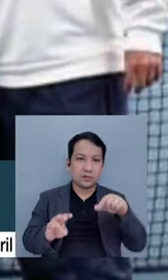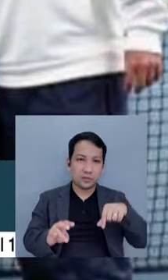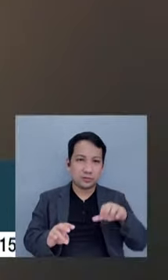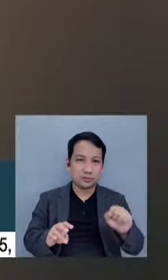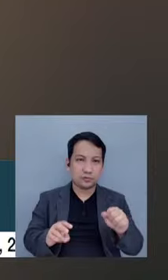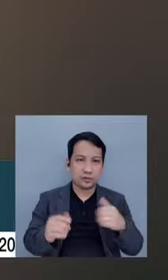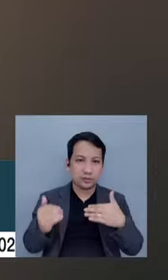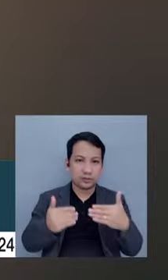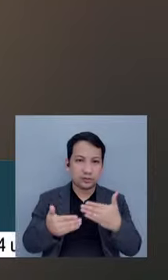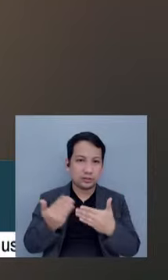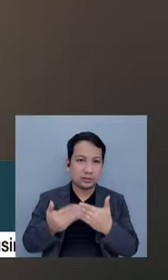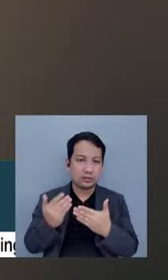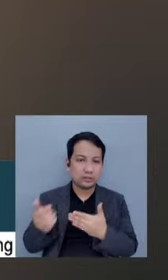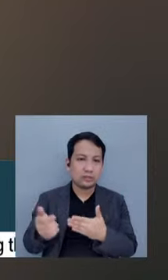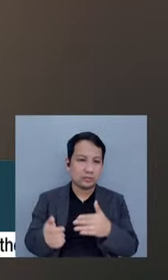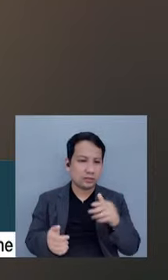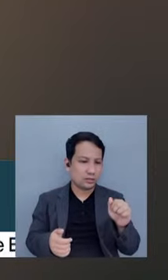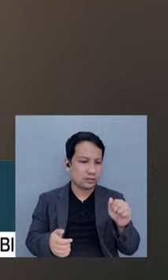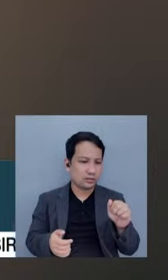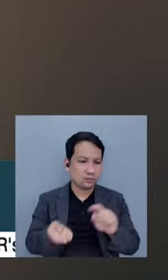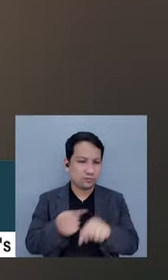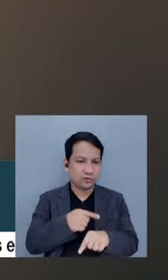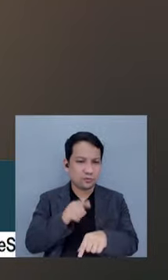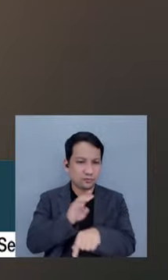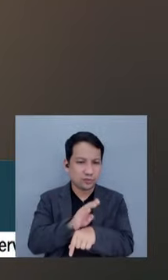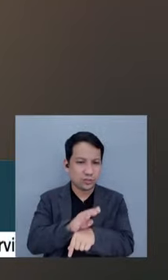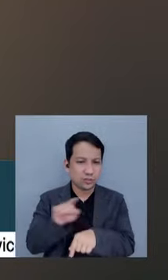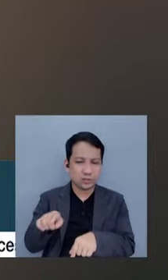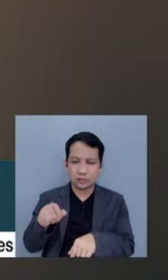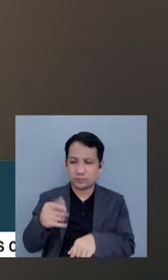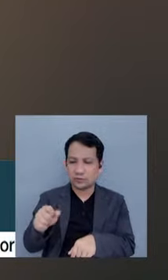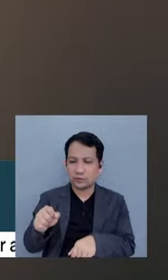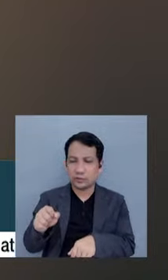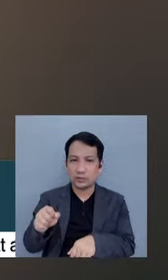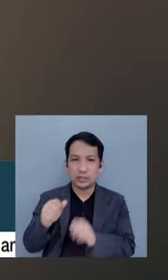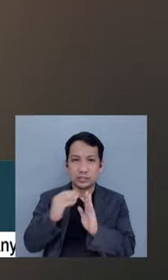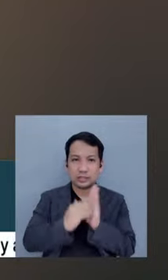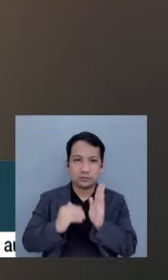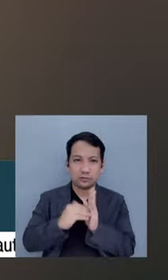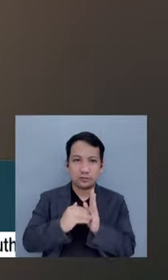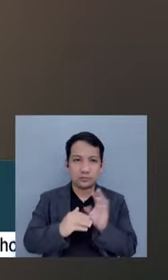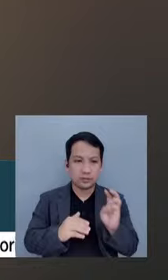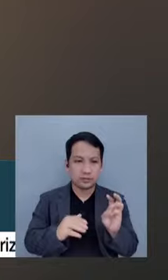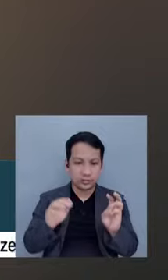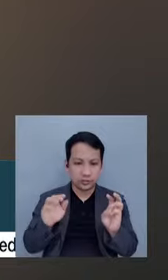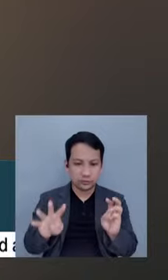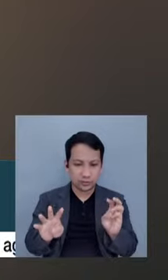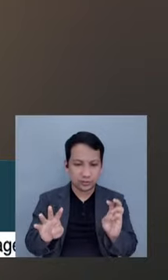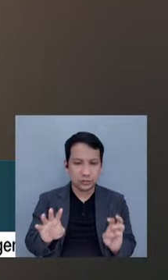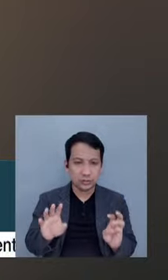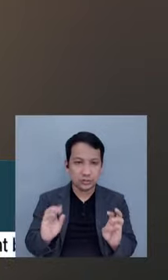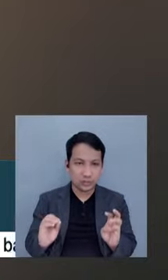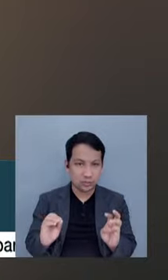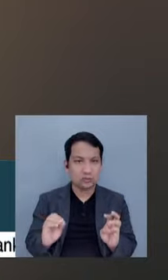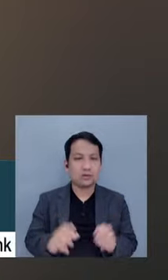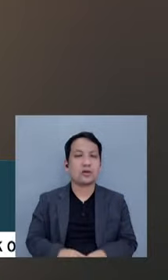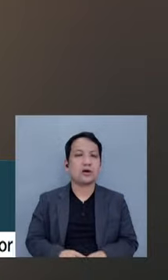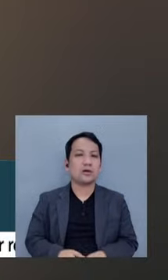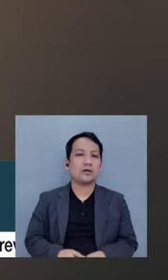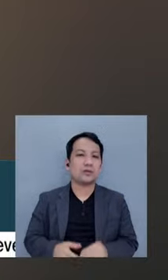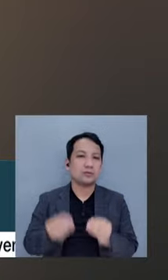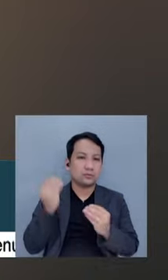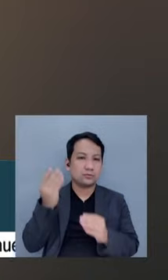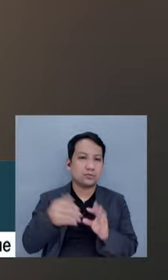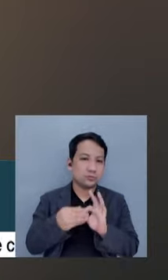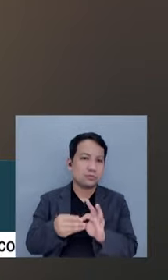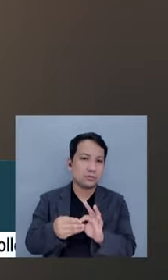beat Appleton of Great Britain and Haverlaag of the Netherlands, 6-4, 6-love. And then they had another convincing win in the